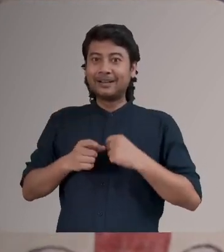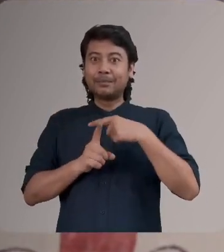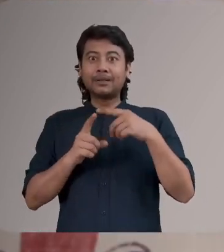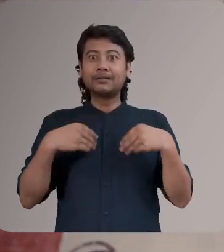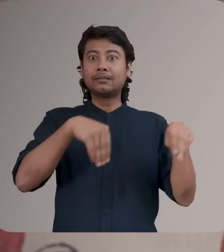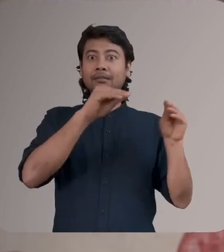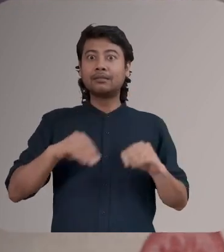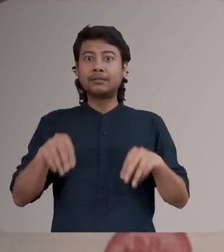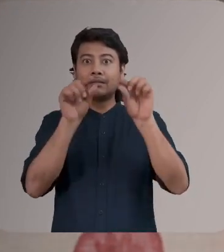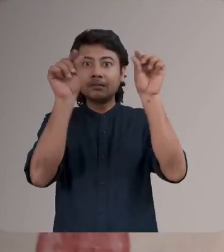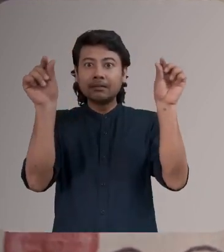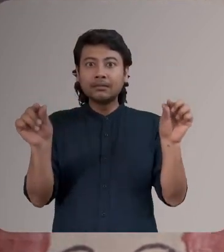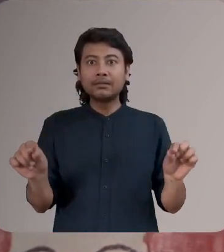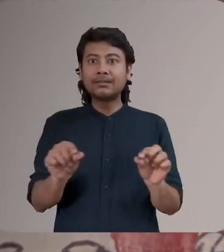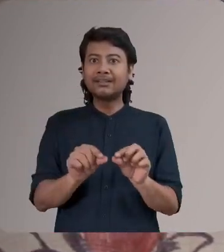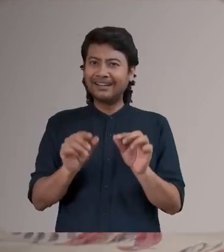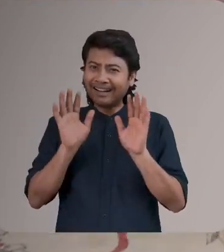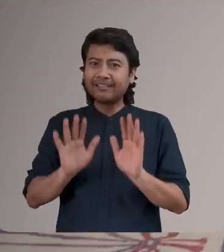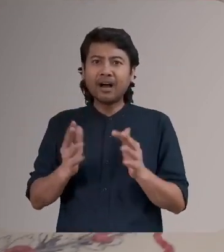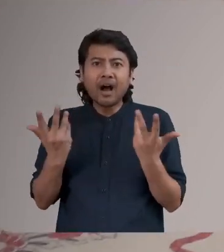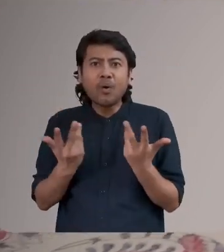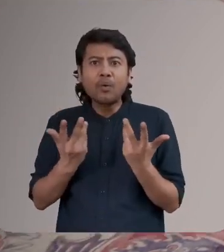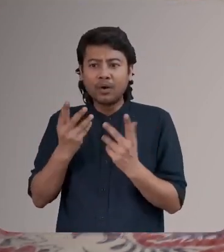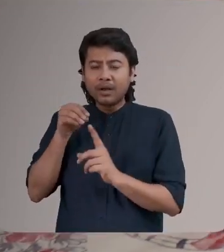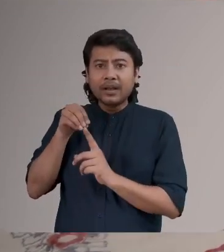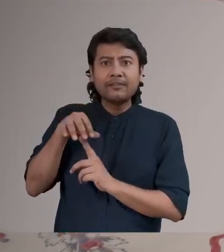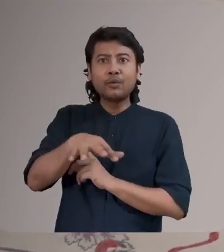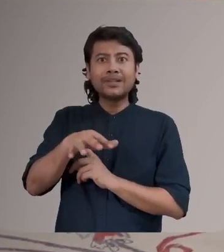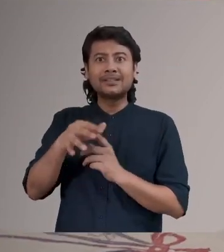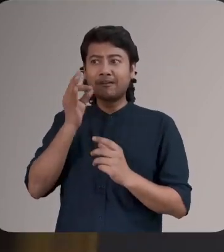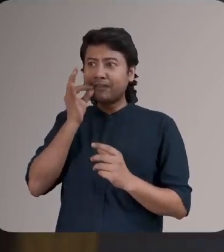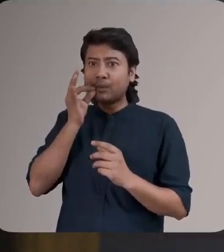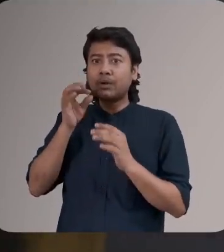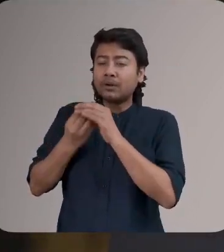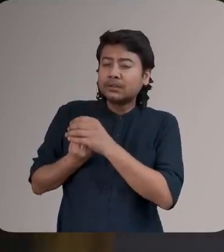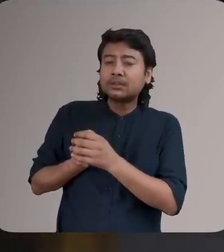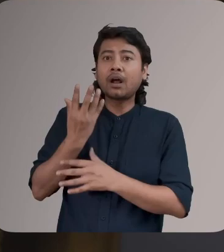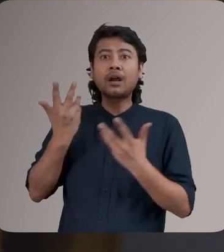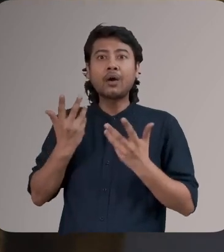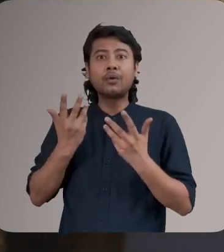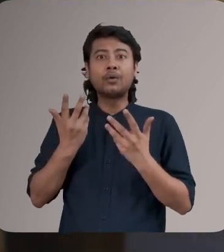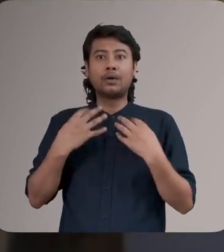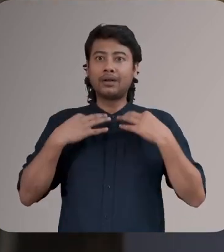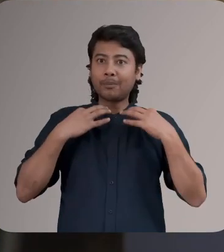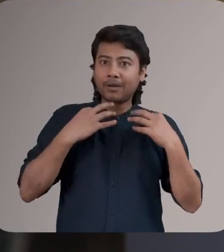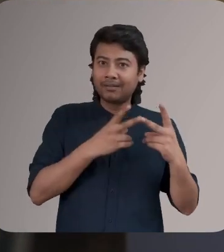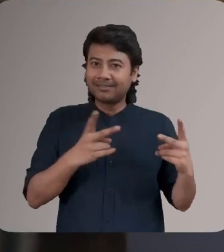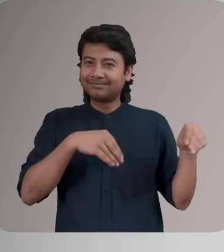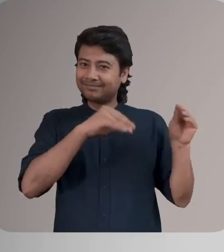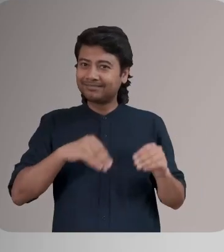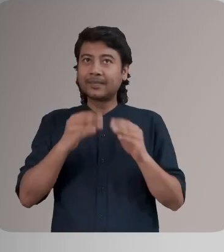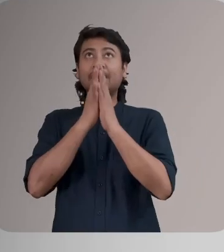on the borders of the Kalamkari Palampore. So how did it land up here, and how did it begin to appear on